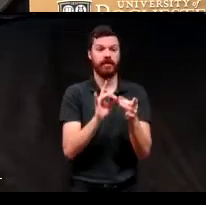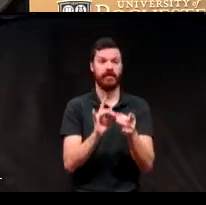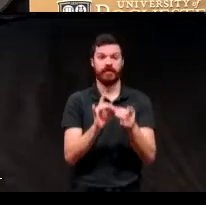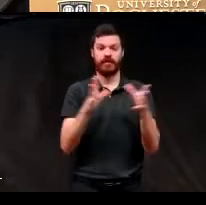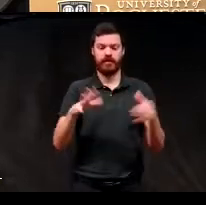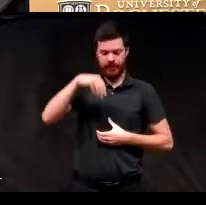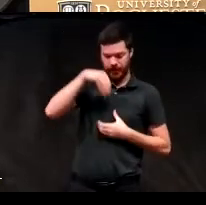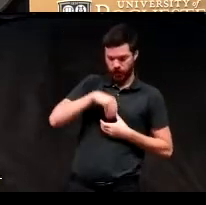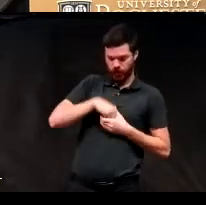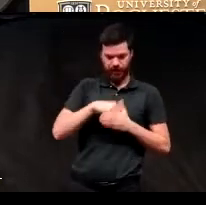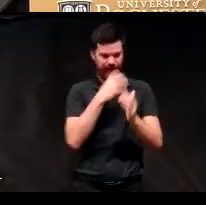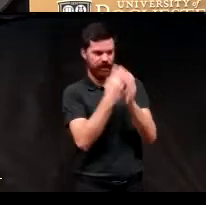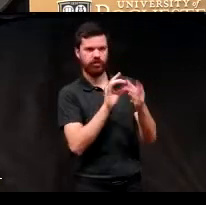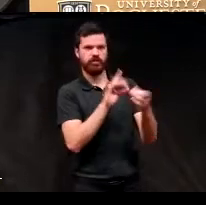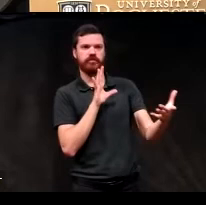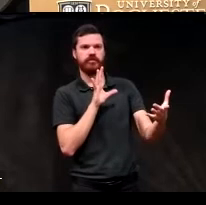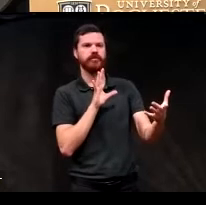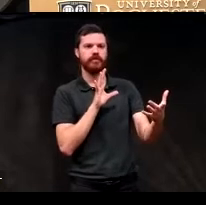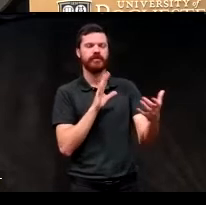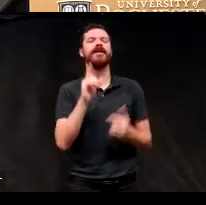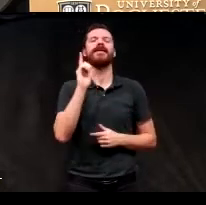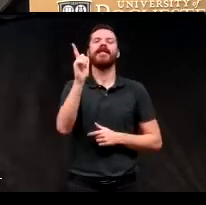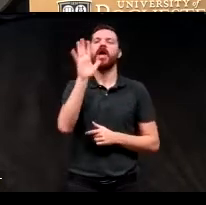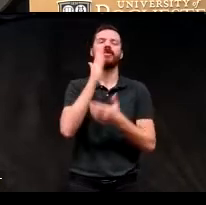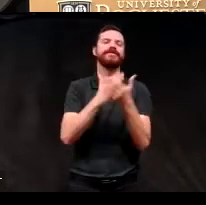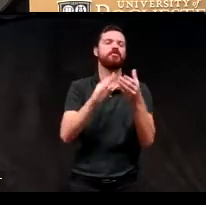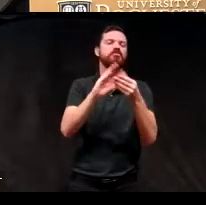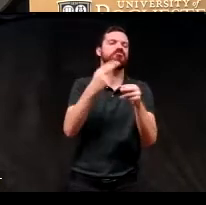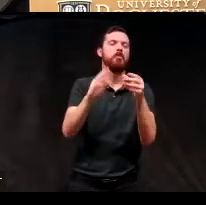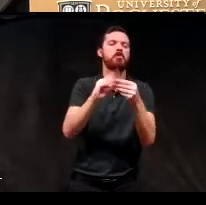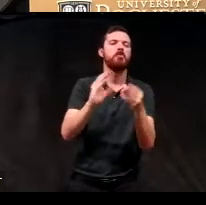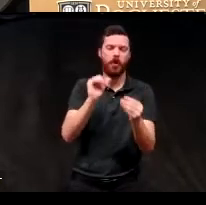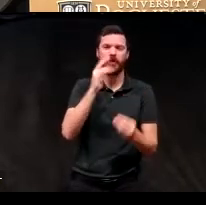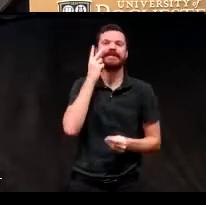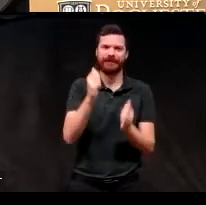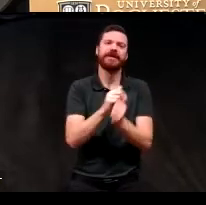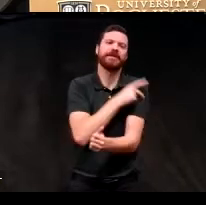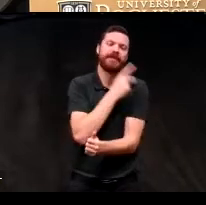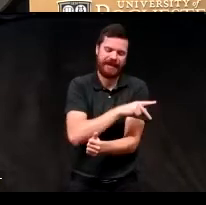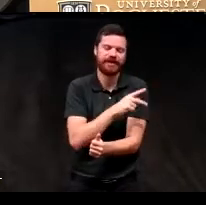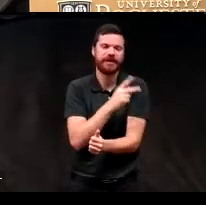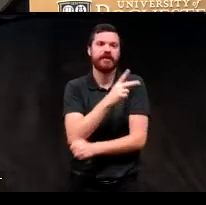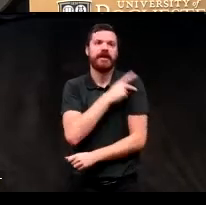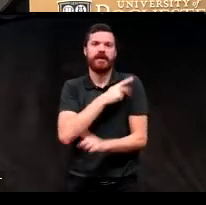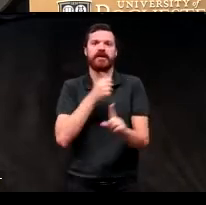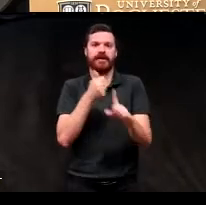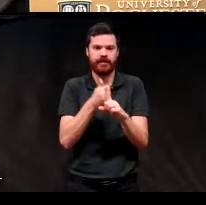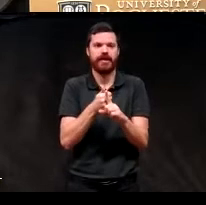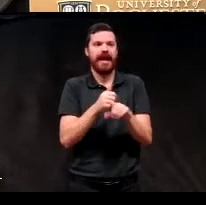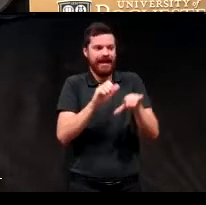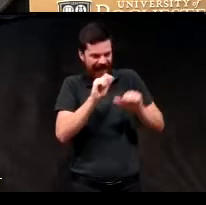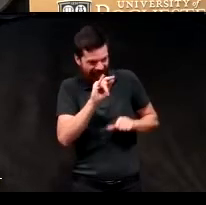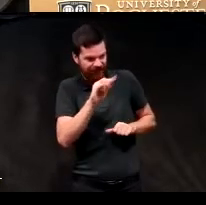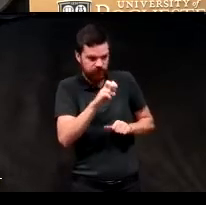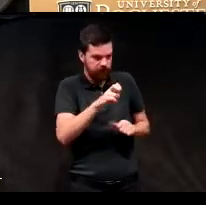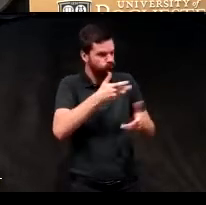from external. And as I share some of the vignettes later, you'll see this happening with the patient. So the patient is an active participant